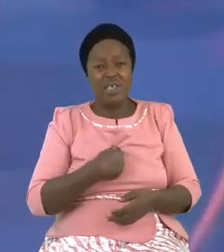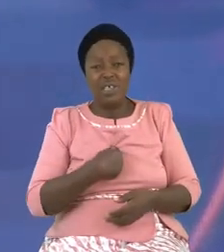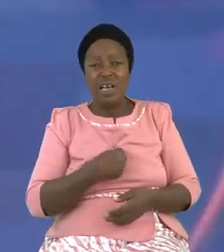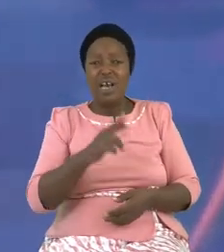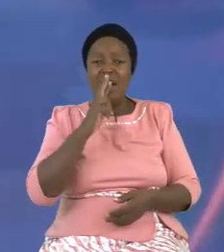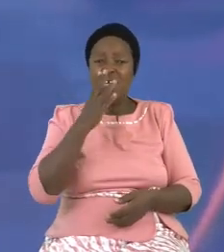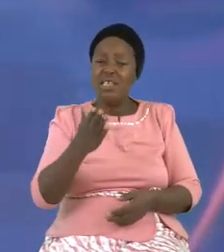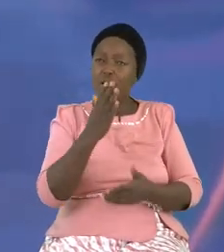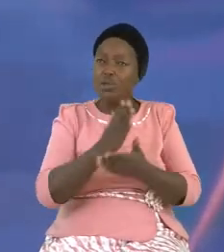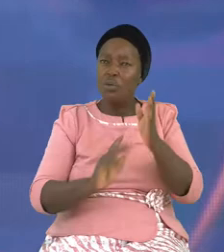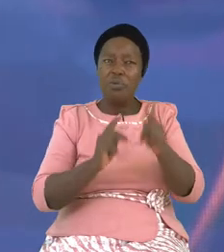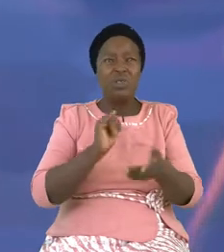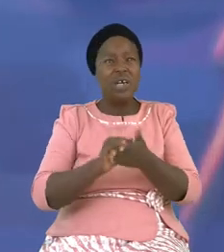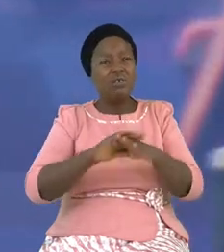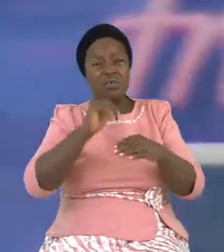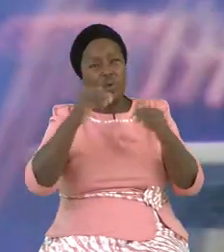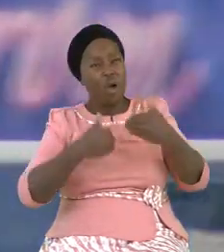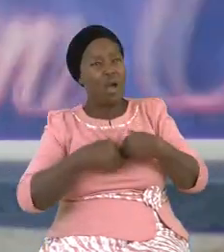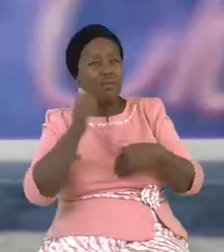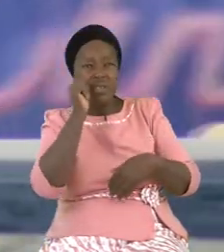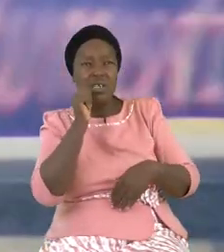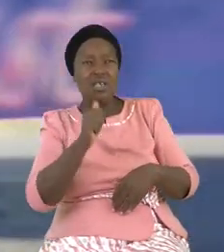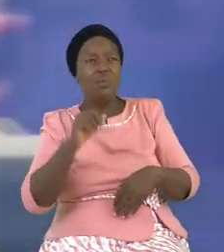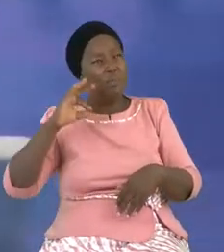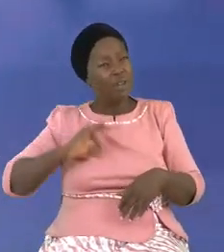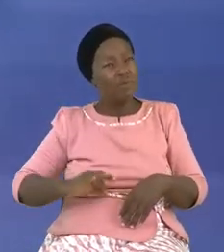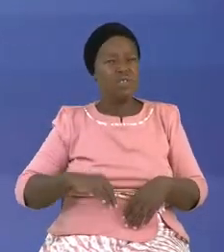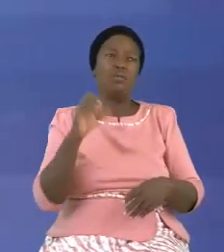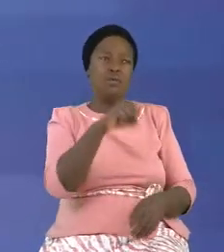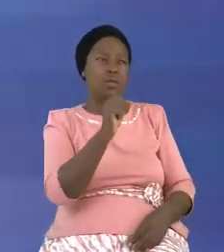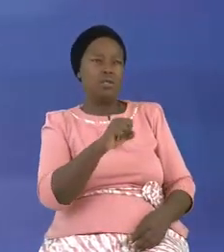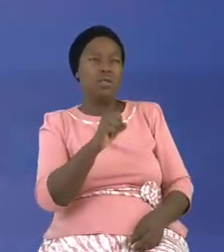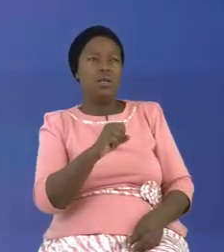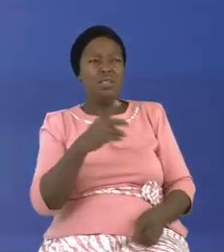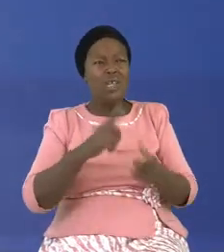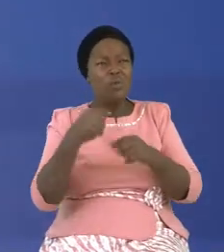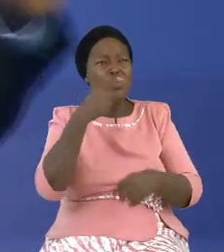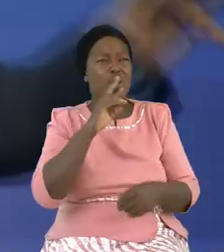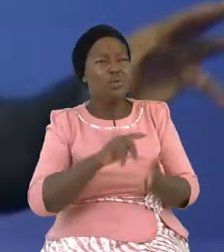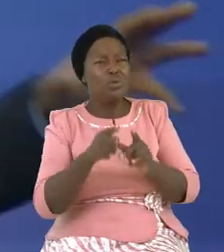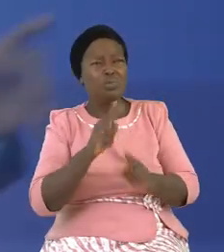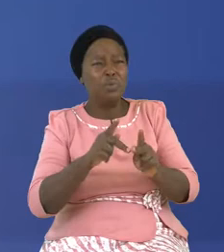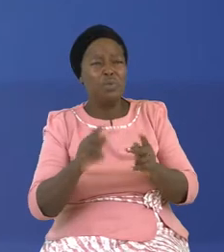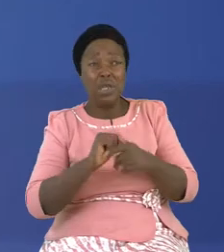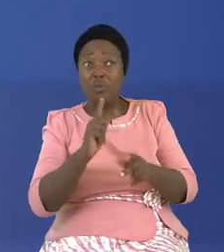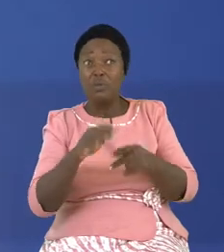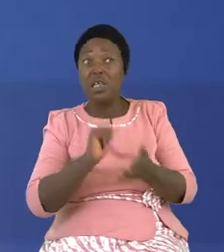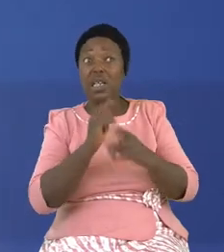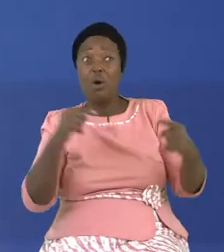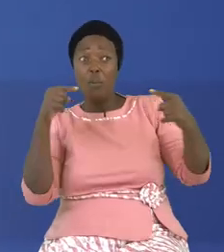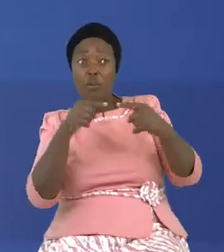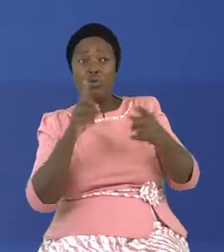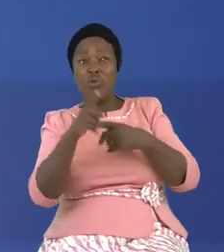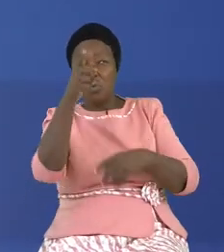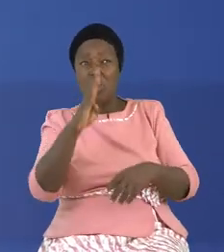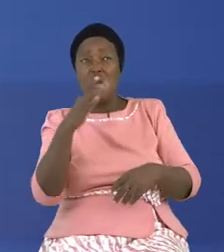have the daily benefits? He said, yes. I said, who are those? They are the people that are opposed to God, the God of